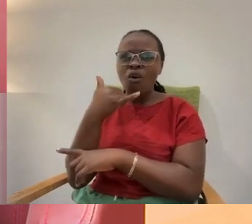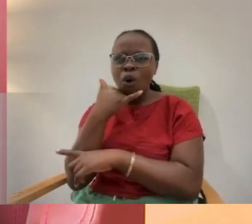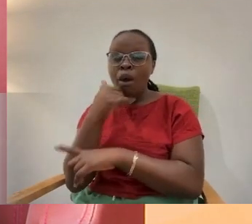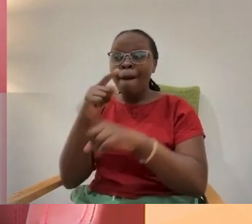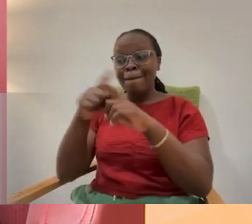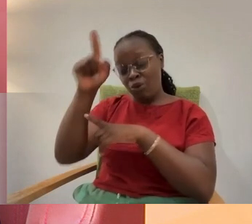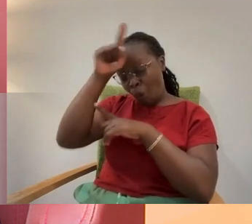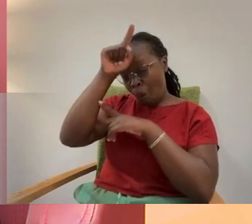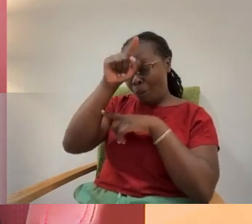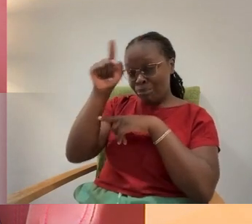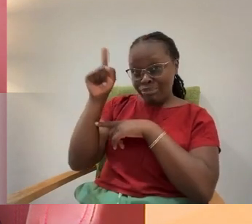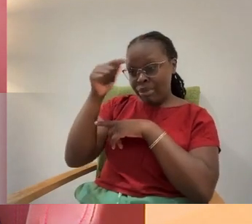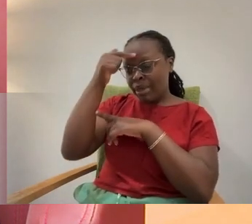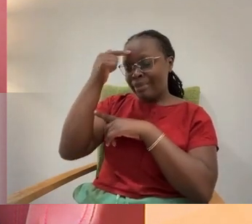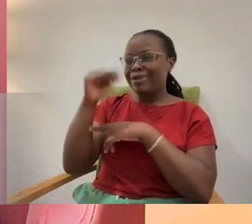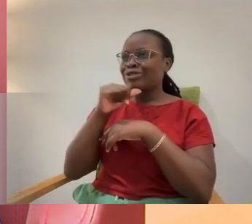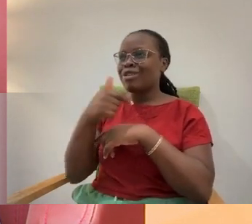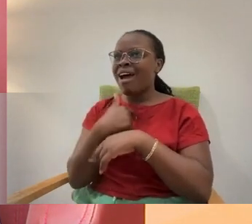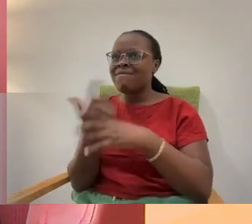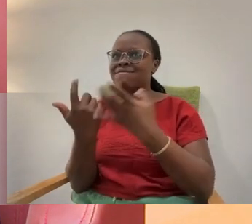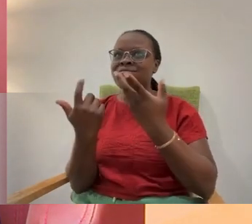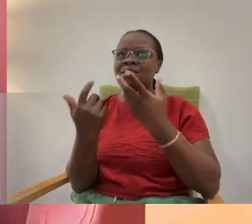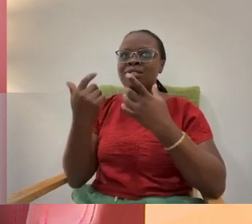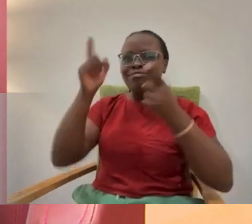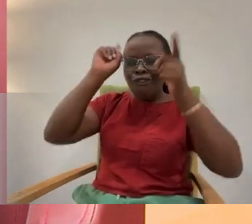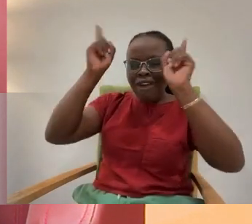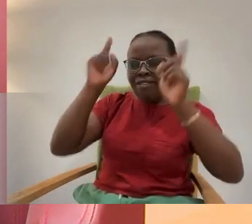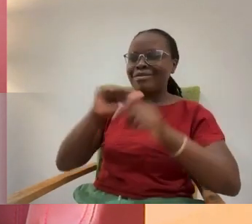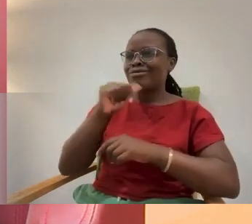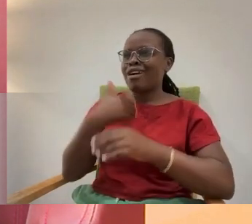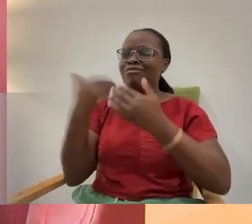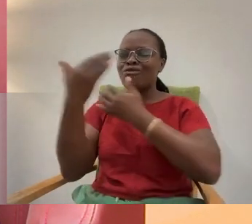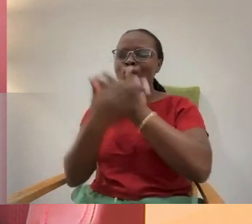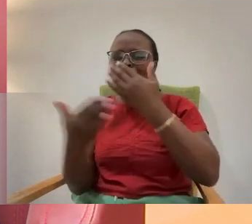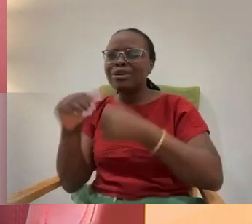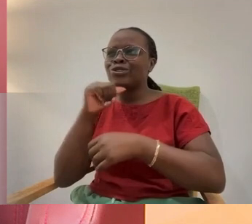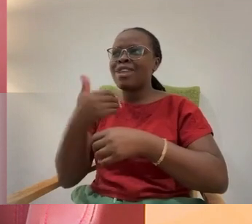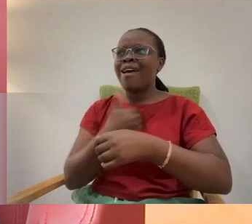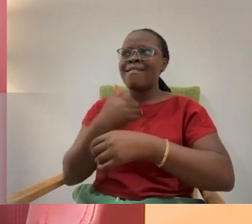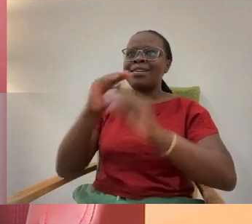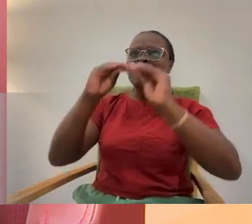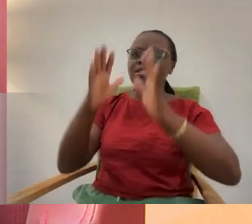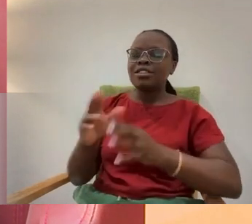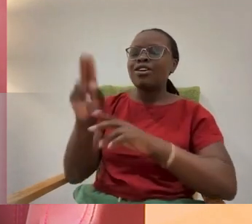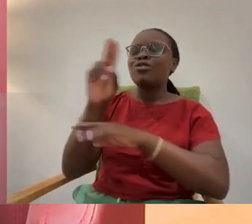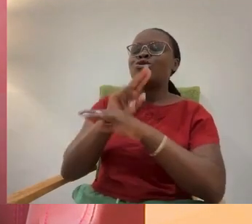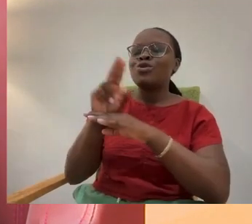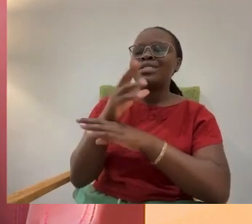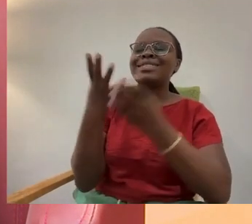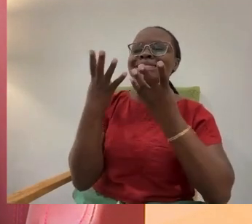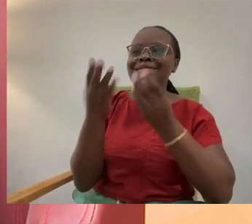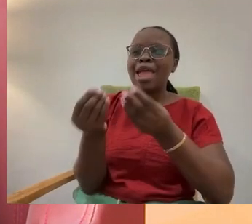in rural areas, because of lack of infrastructure and lack of capacity, they used the simple method, which is